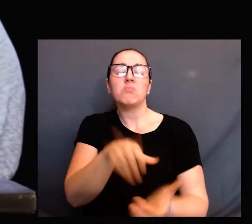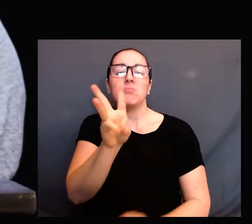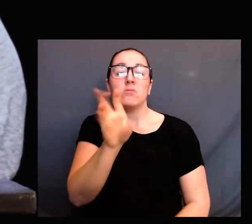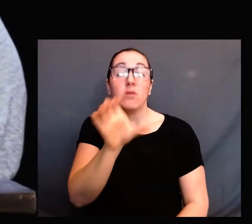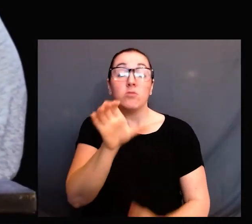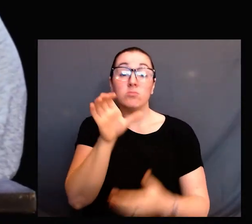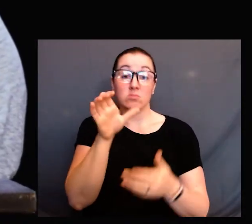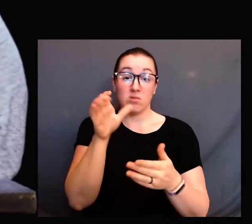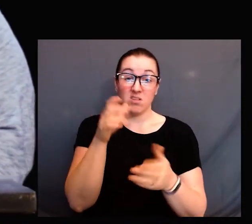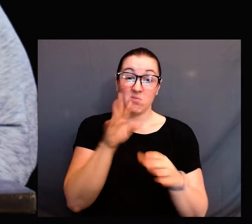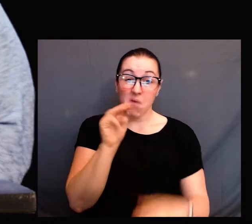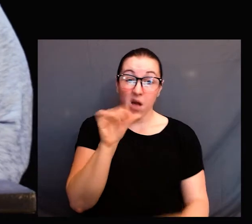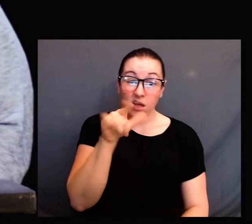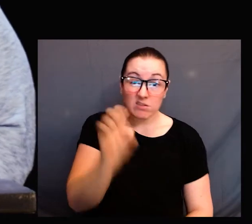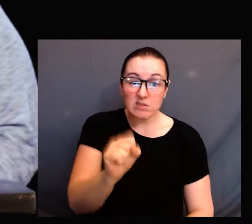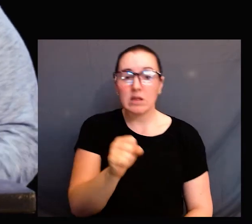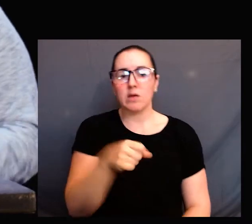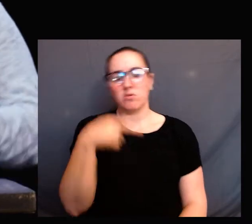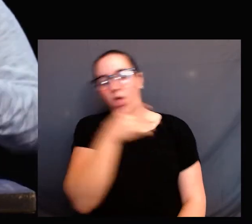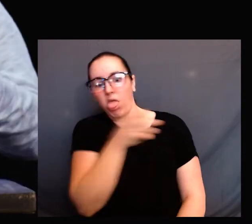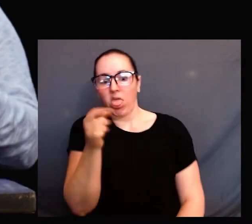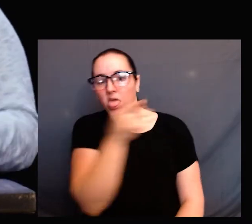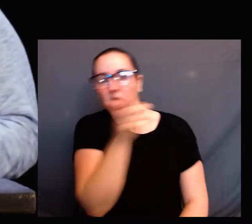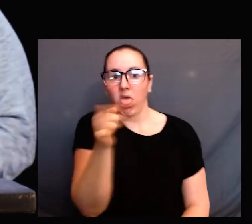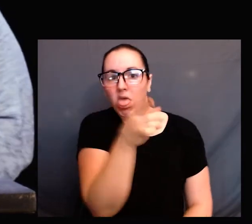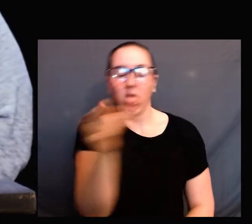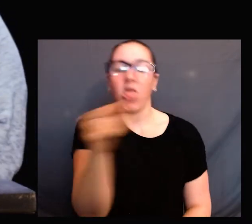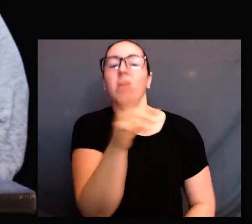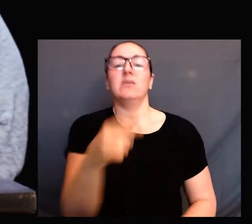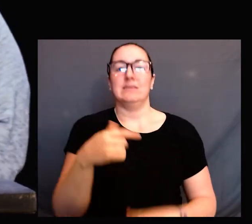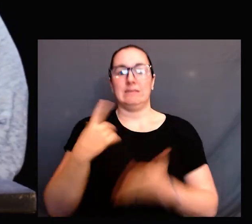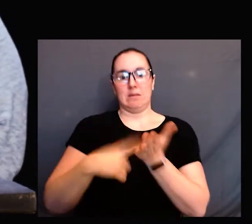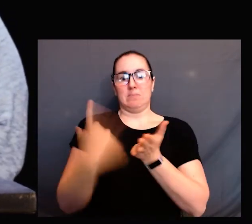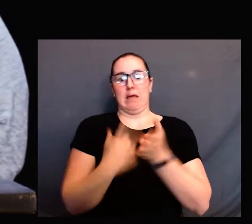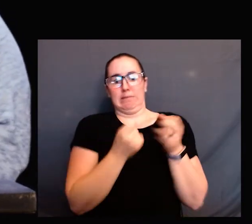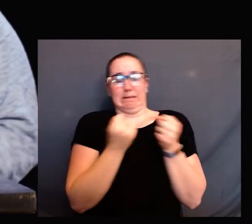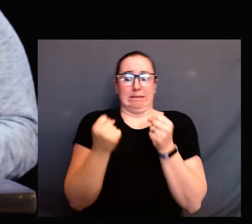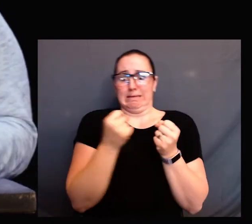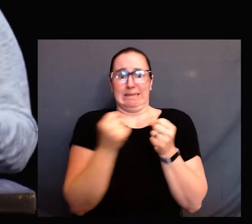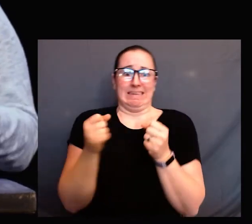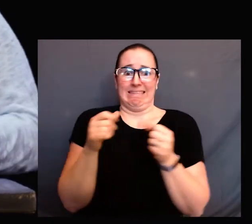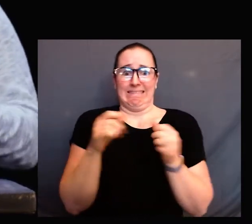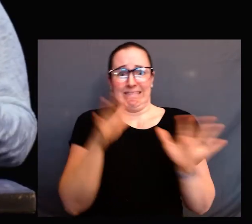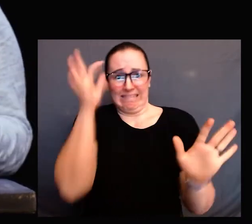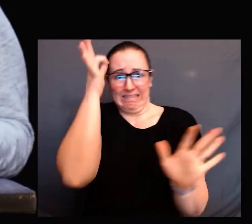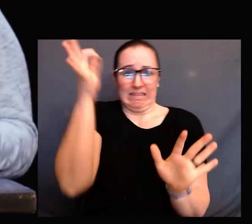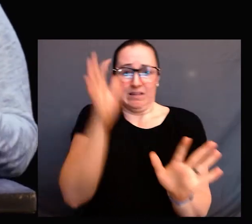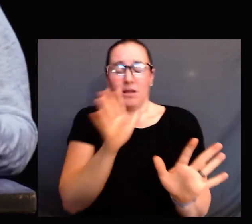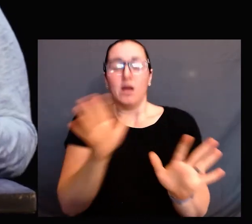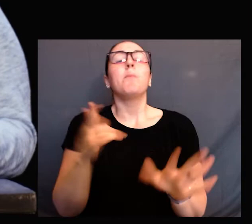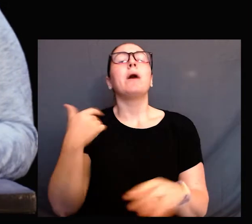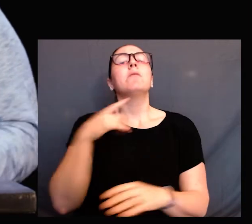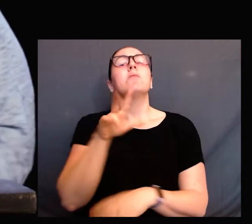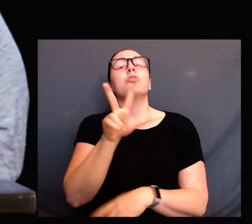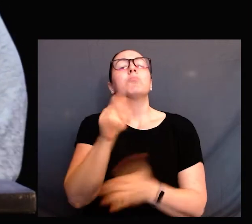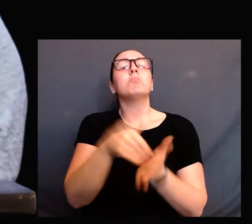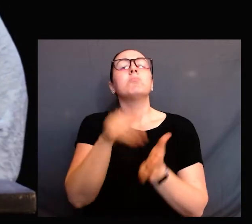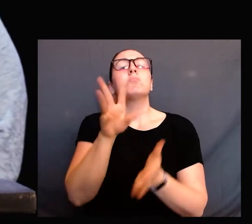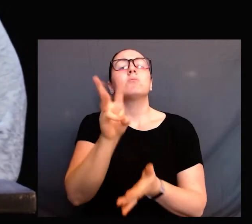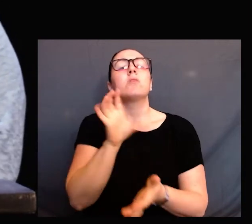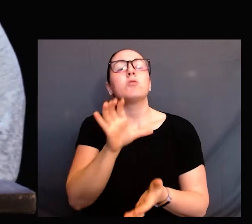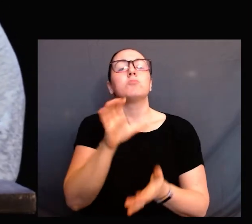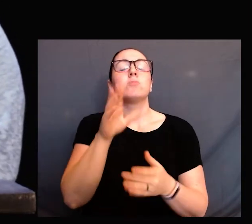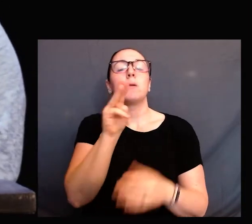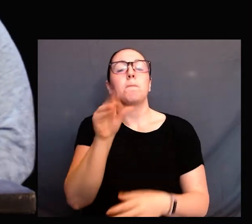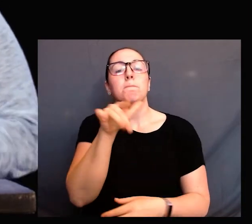3,600 miles, and it was windy, and in some places it was a bit treacherous, but we were able to navigate this